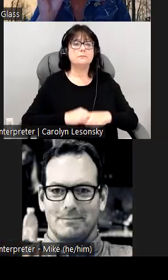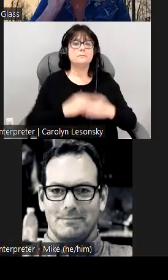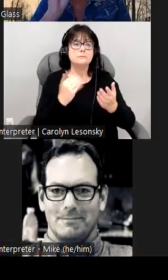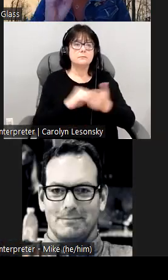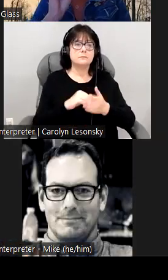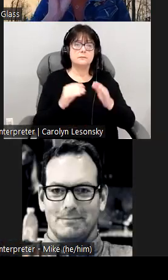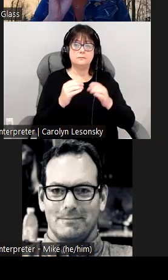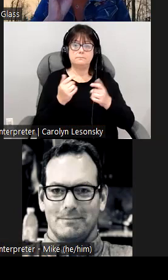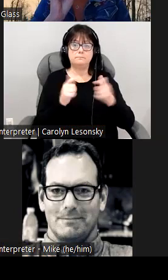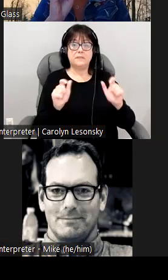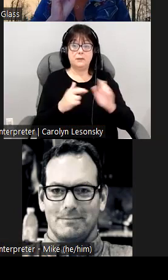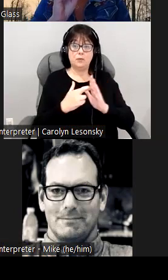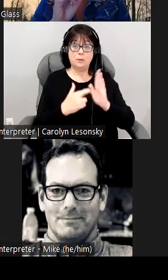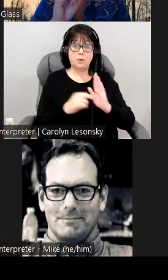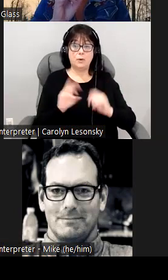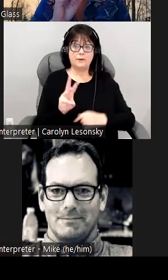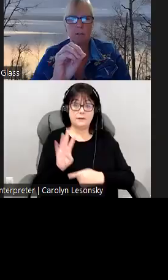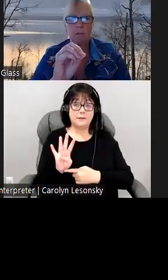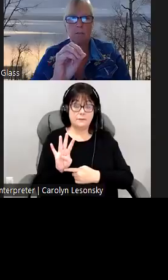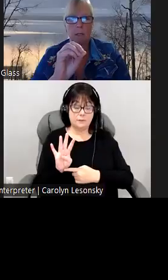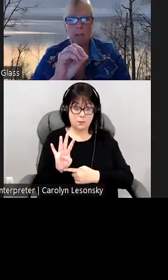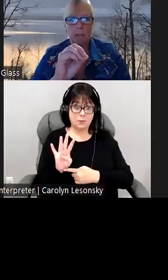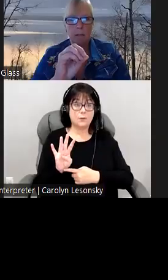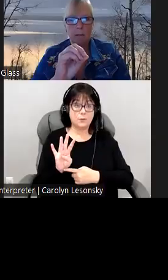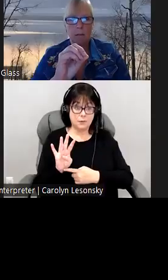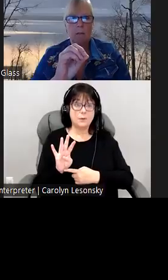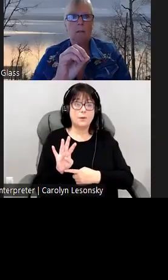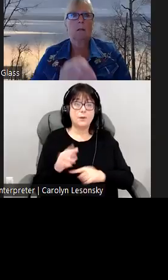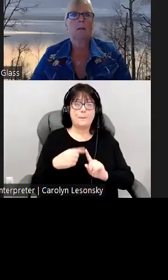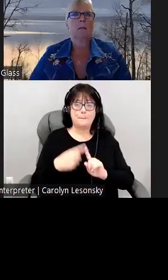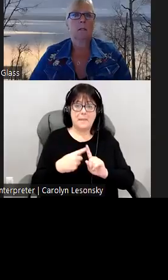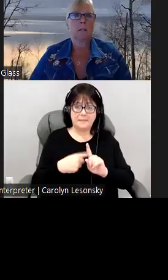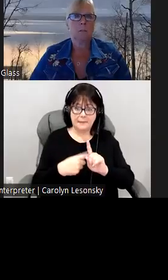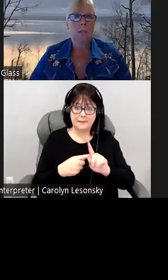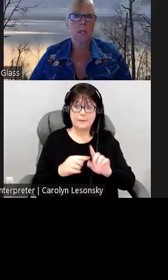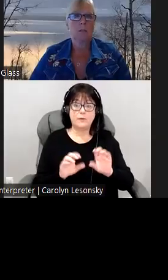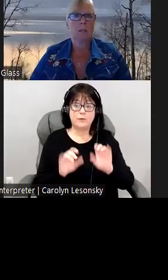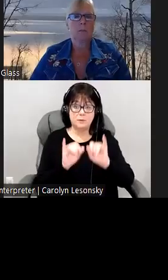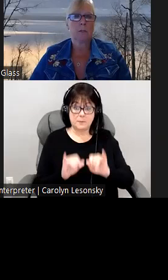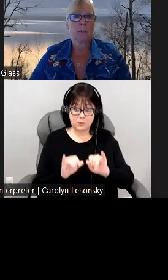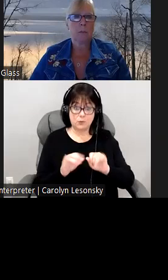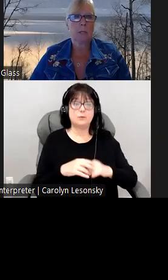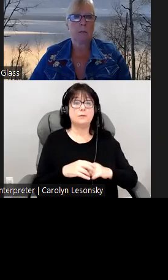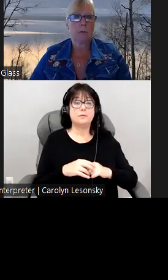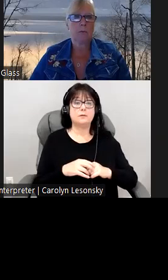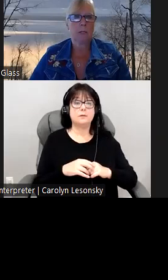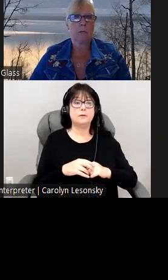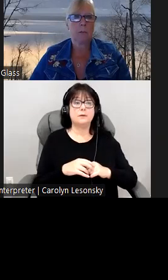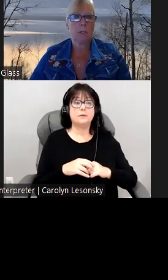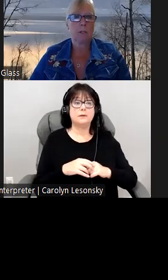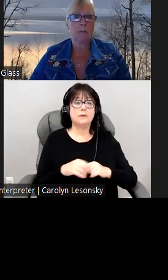one, the one that traces our performance measures monthly. 60B has all of the service plan and